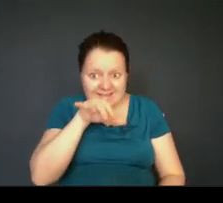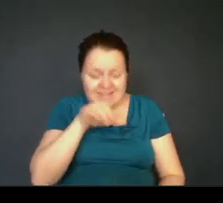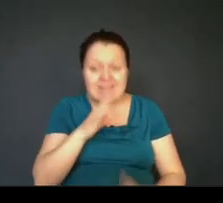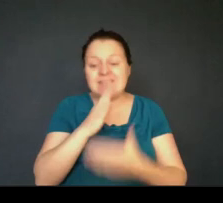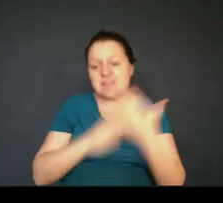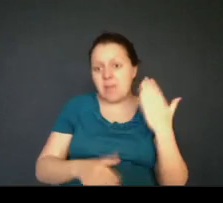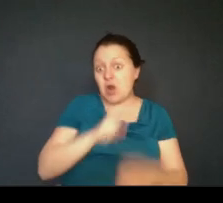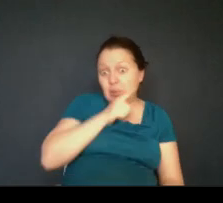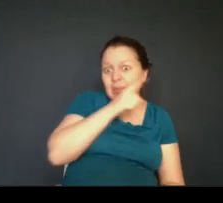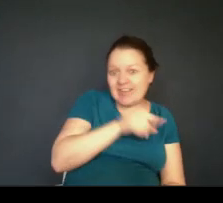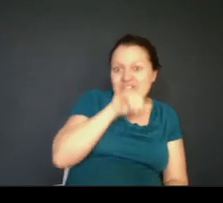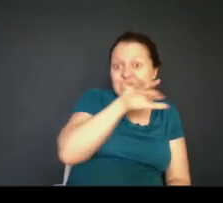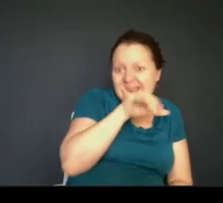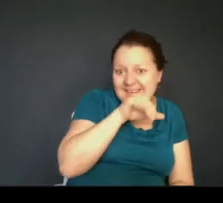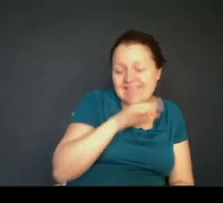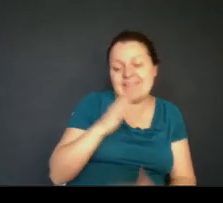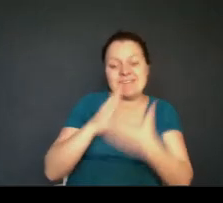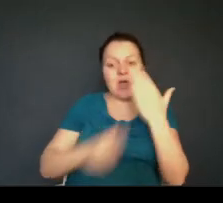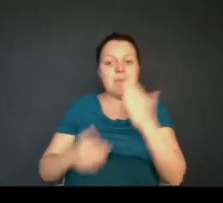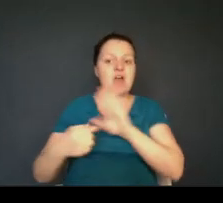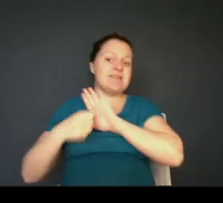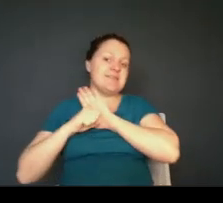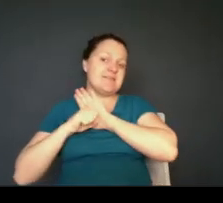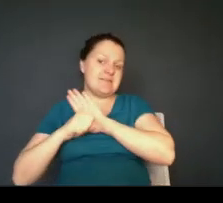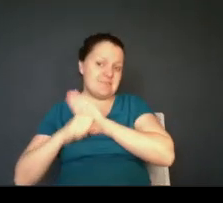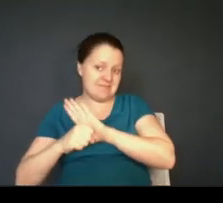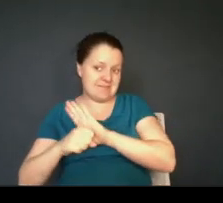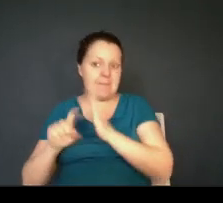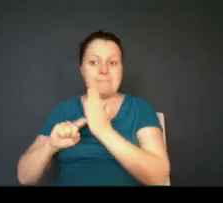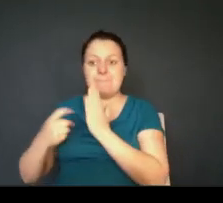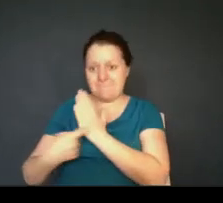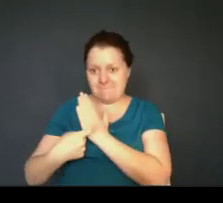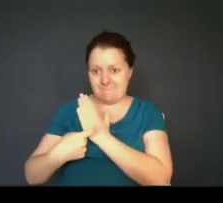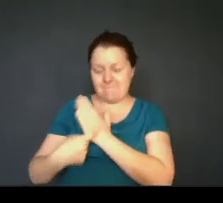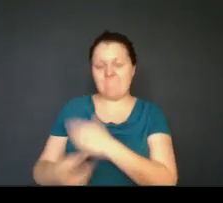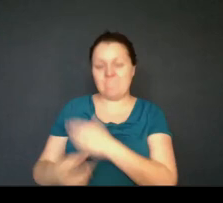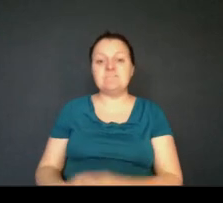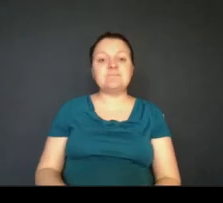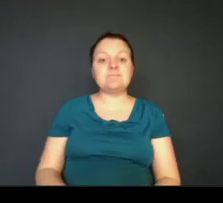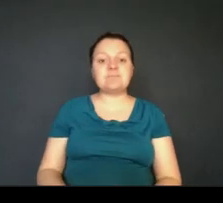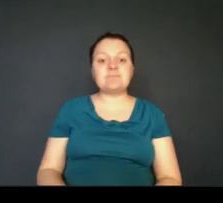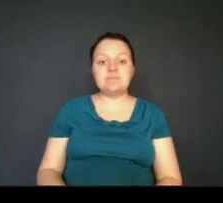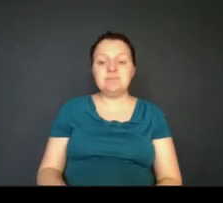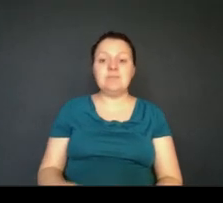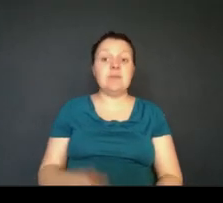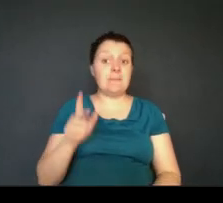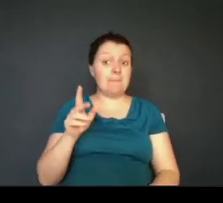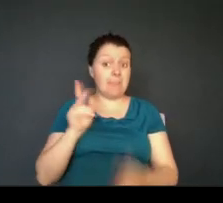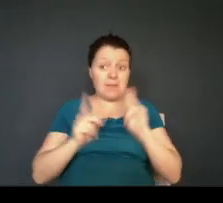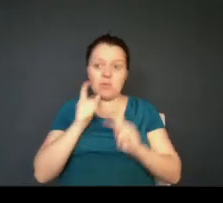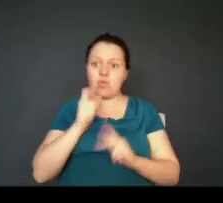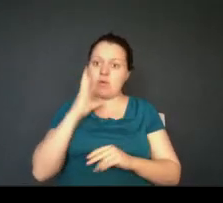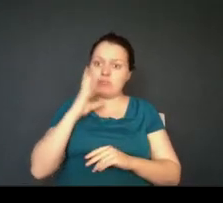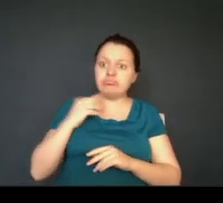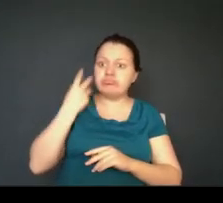symbolizing conflicts faced by those characters. And experienced readers, they look for these conflicts and they